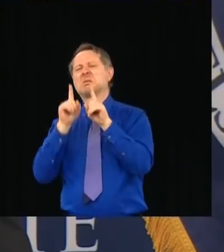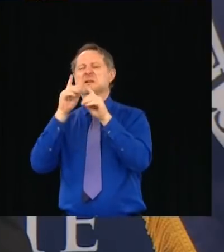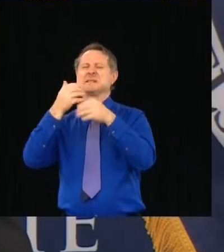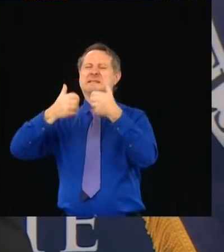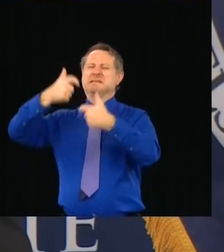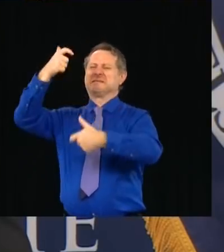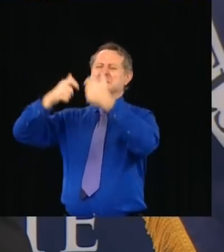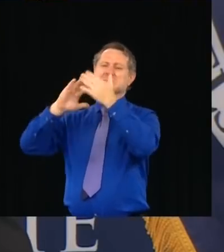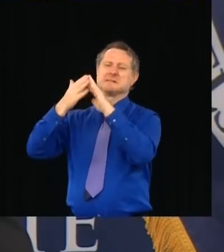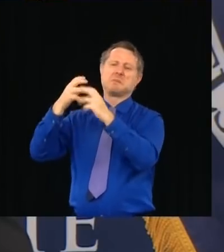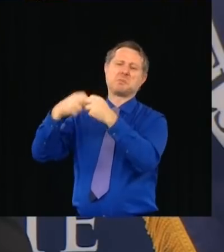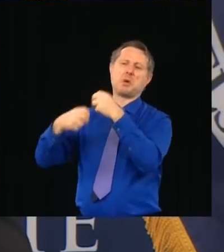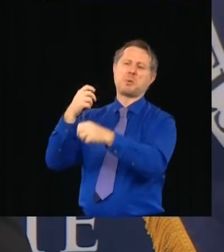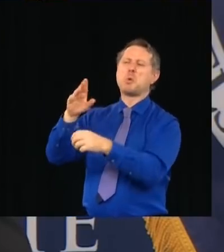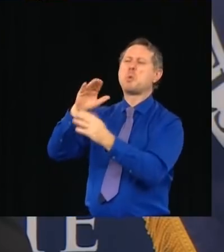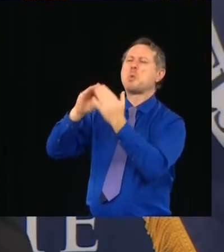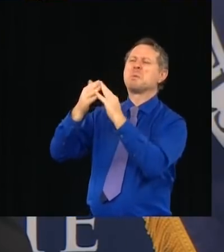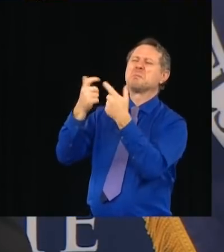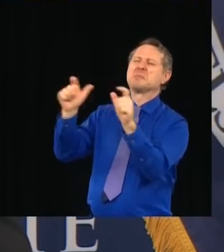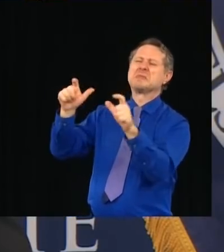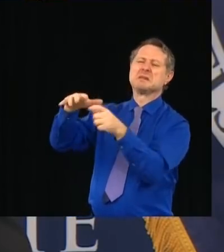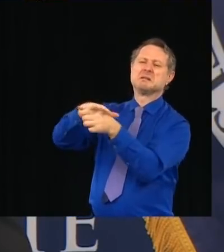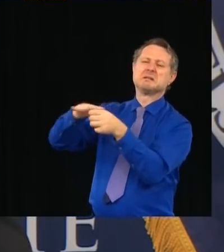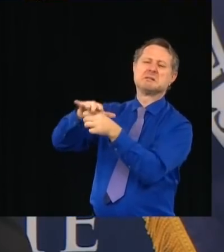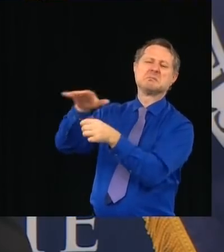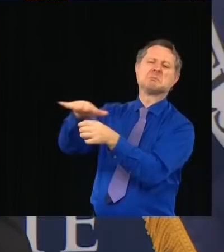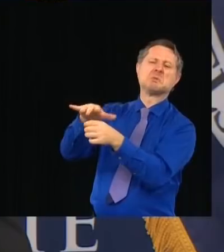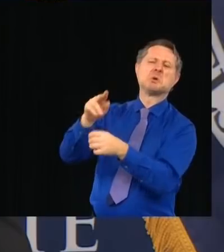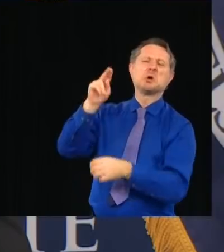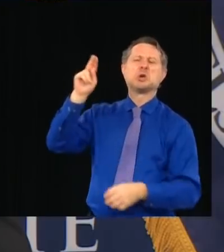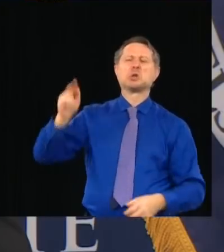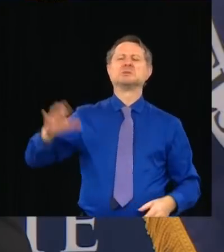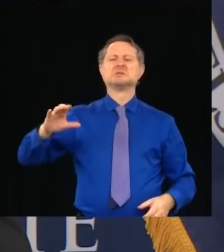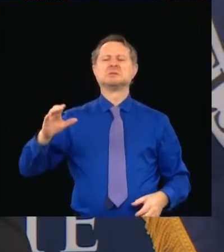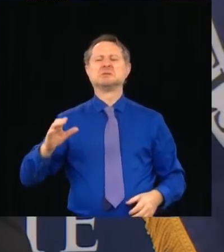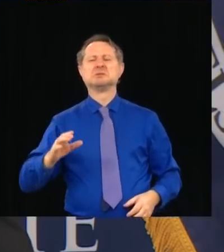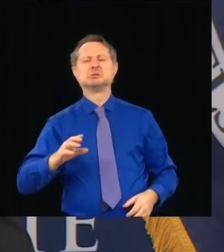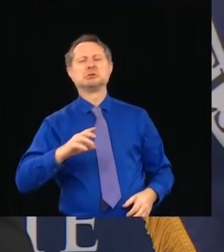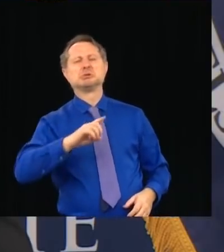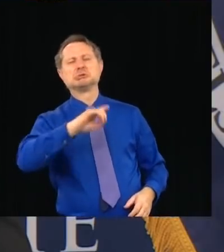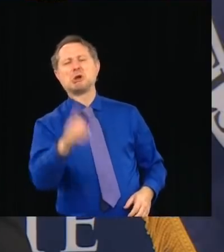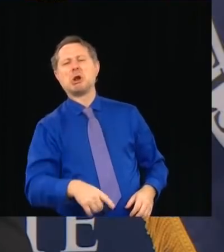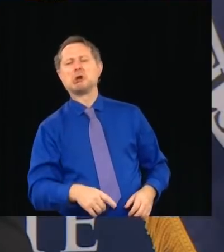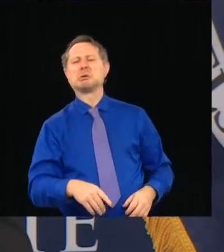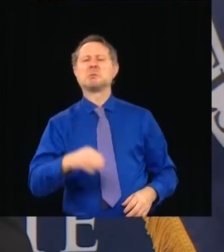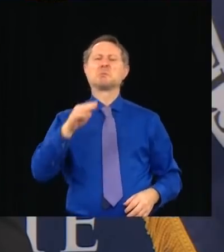New York and Detroit, New York City, Detroit, it's Michigan, it's Chicago.